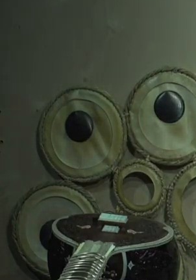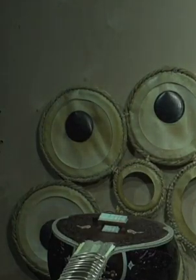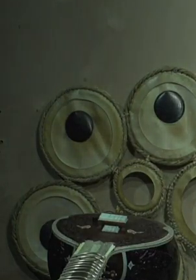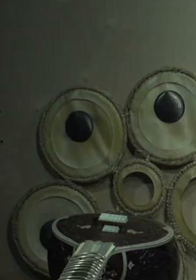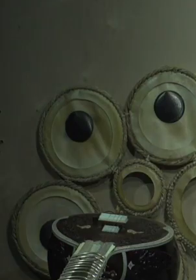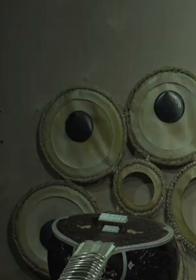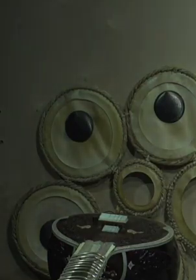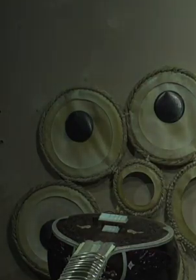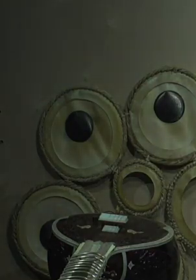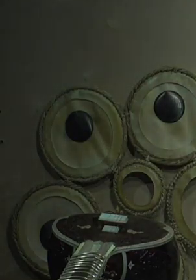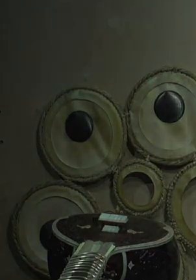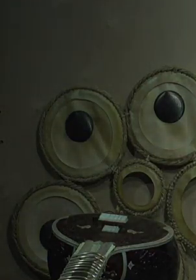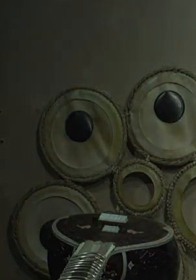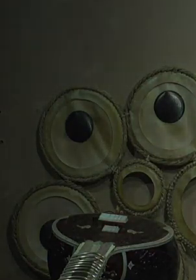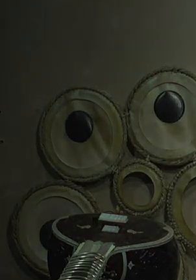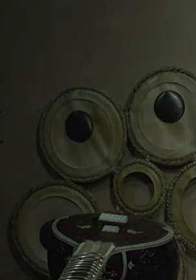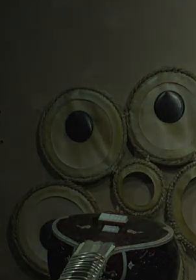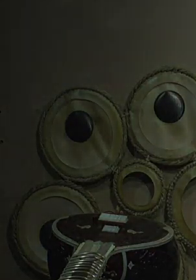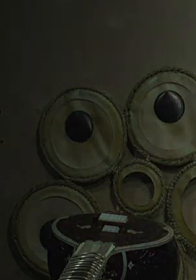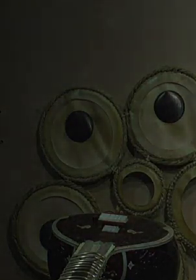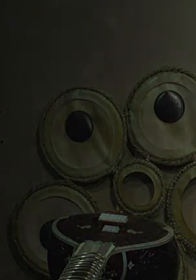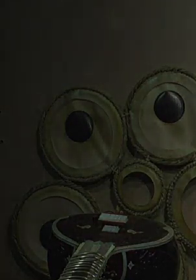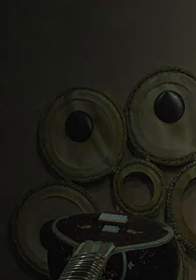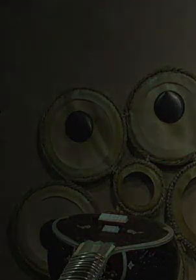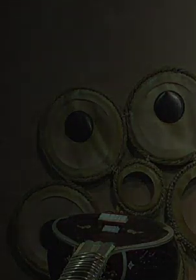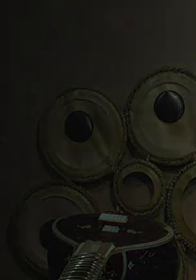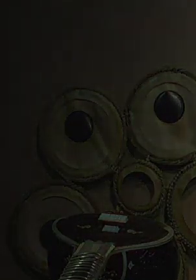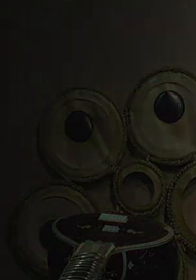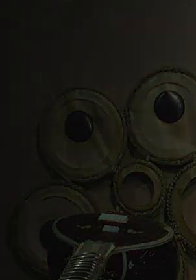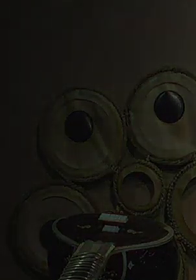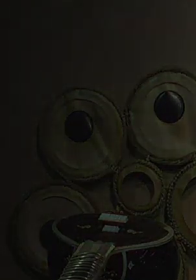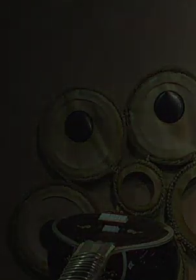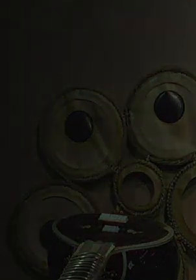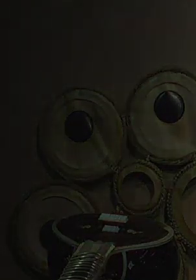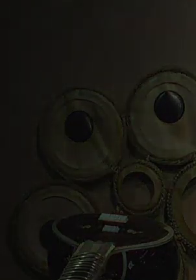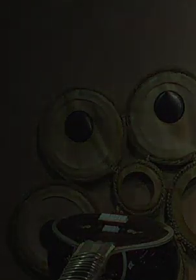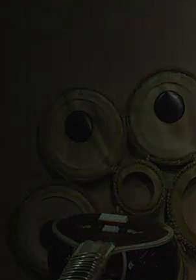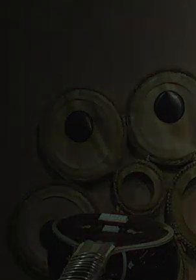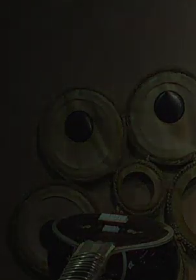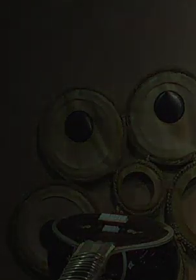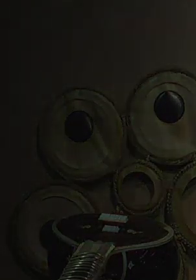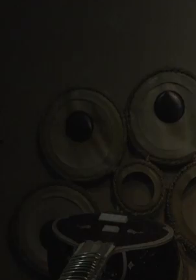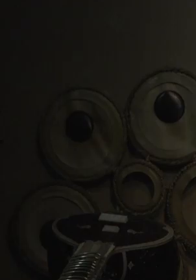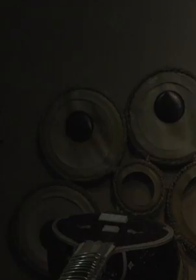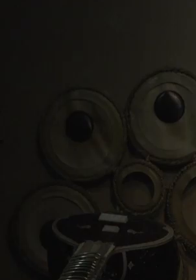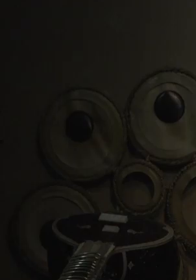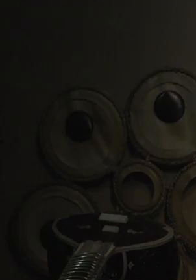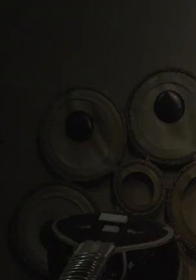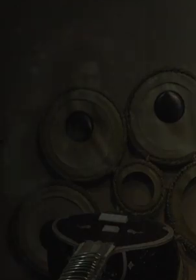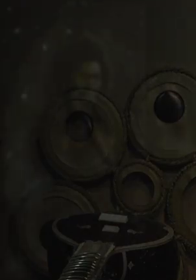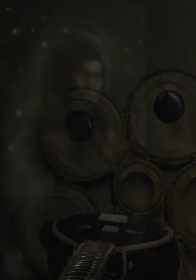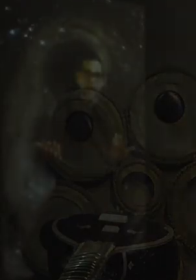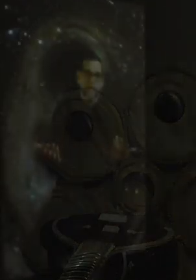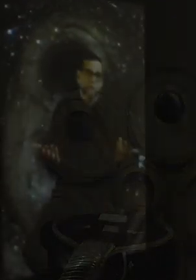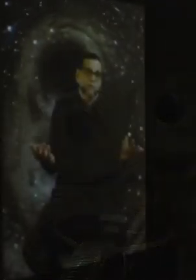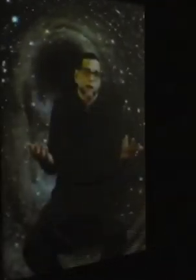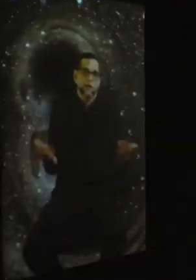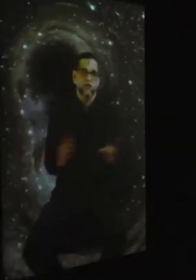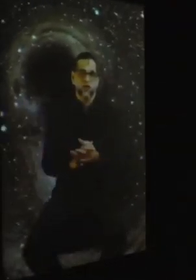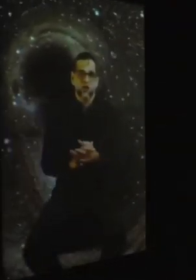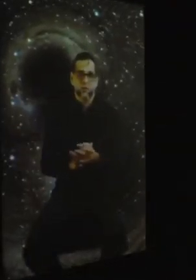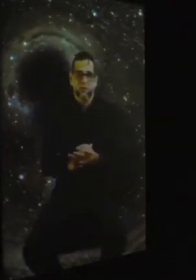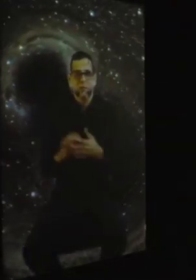I used to hear from people that my music was very sad. Well, it made them sad. Maybe I was sad inside. I'm